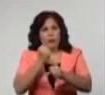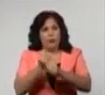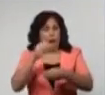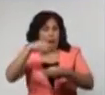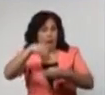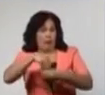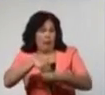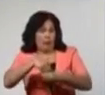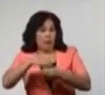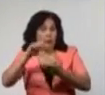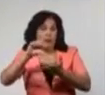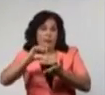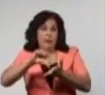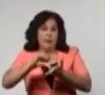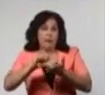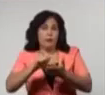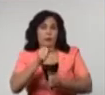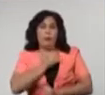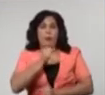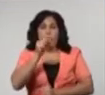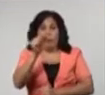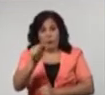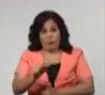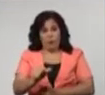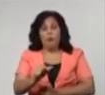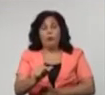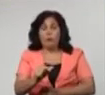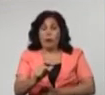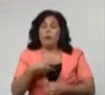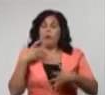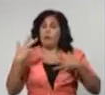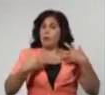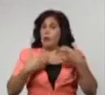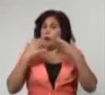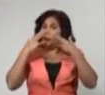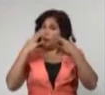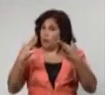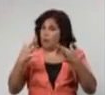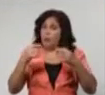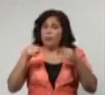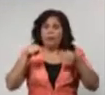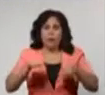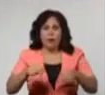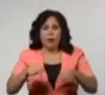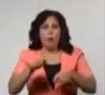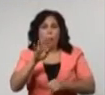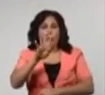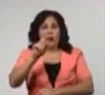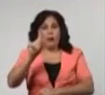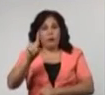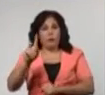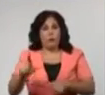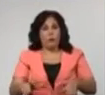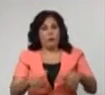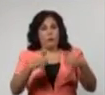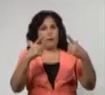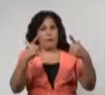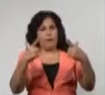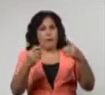important work here. Today, the International Press Center celebrates its 41st